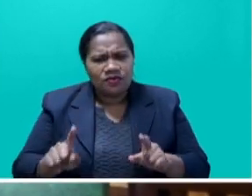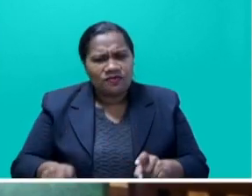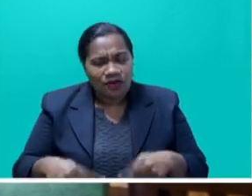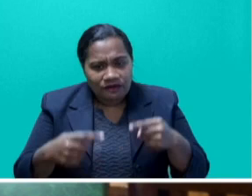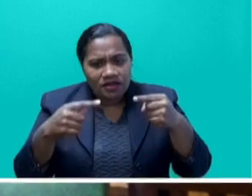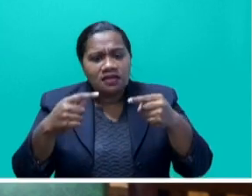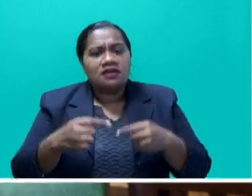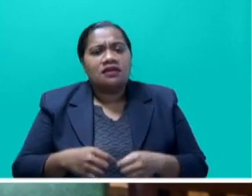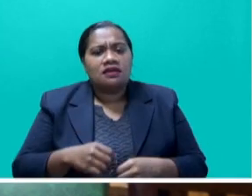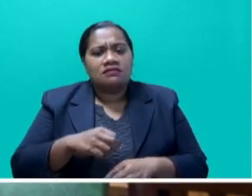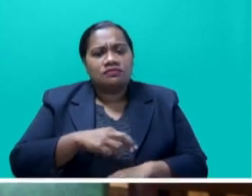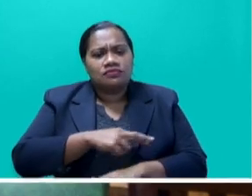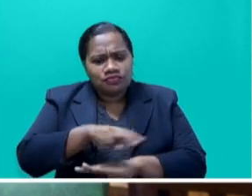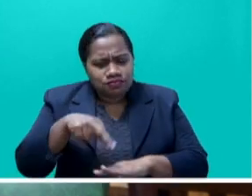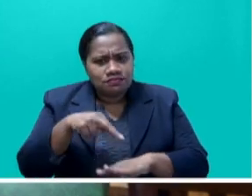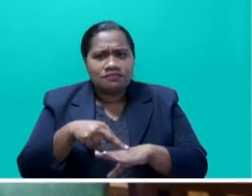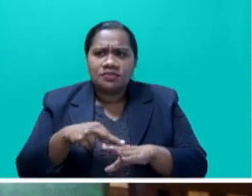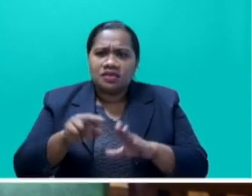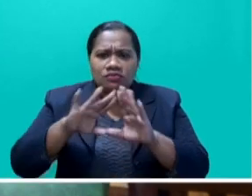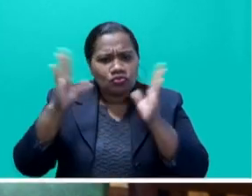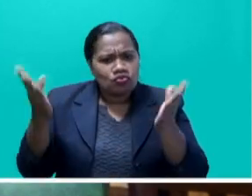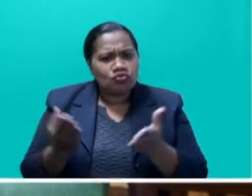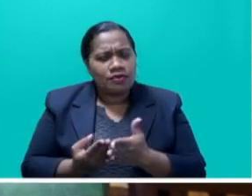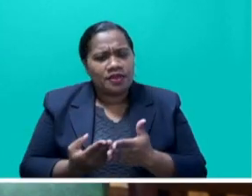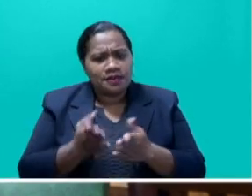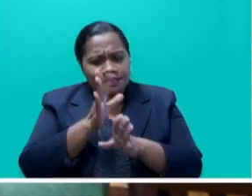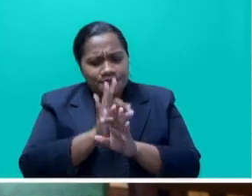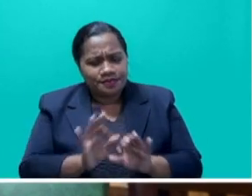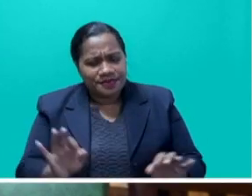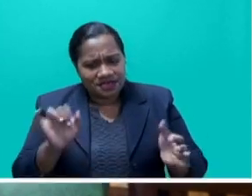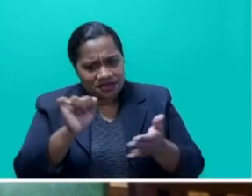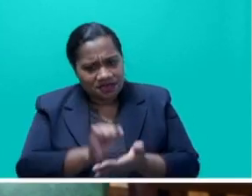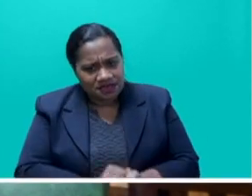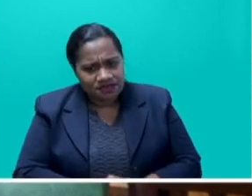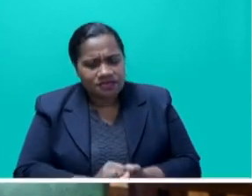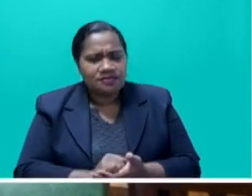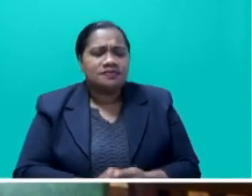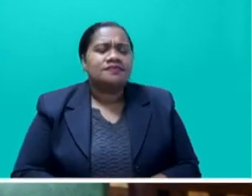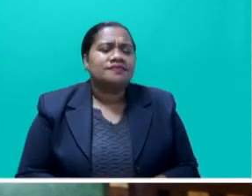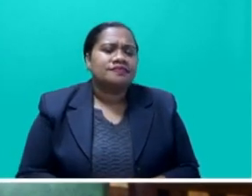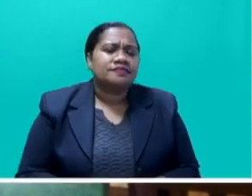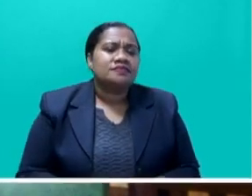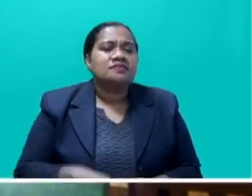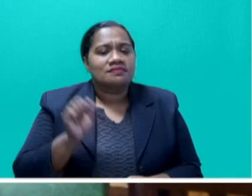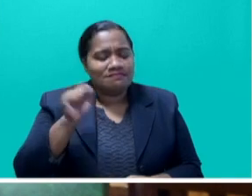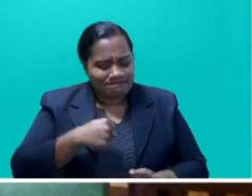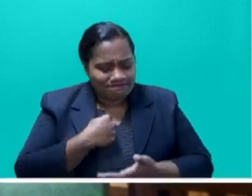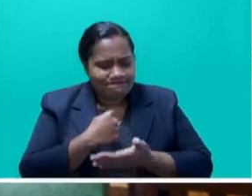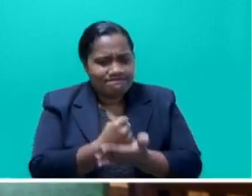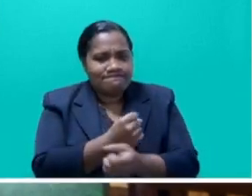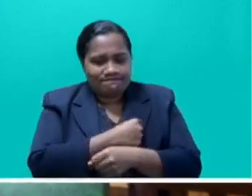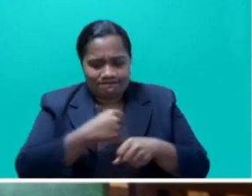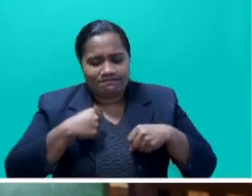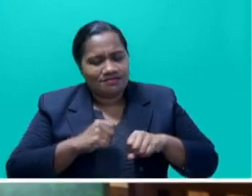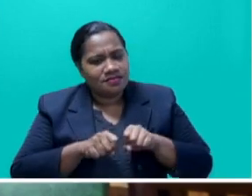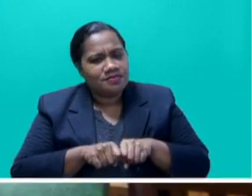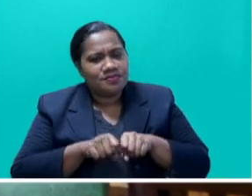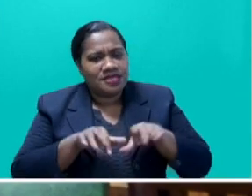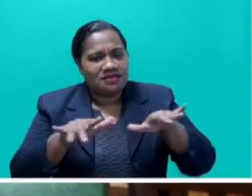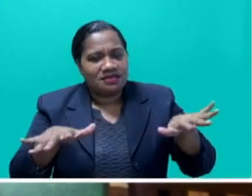including regional and global peacekeeping, natural disasters, disaster response, and of course, supporting our current pandemic, Mr. Speaker,